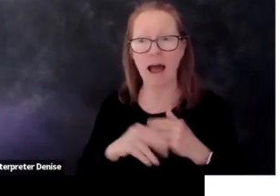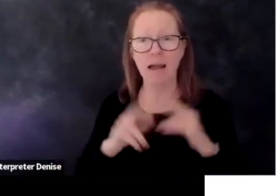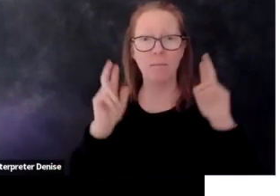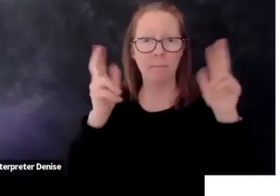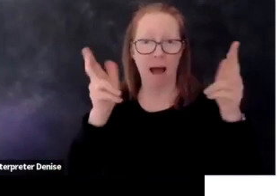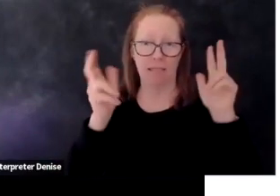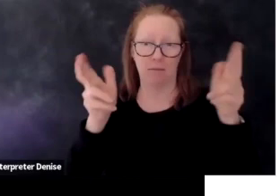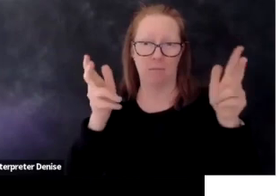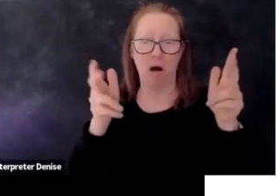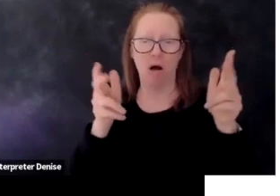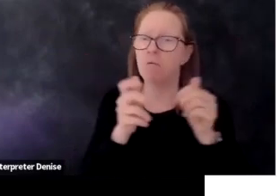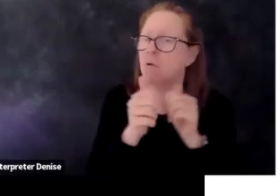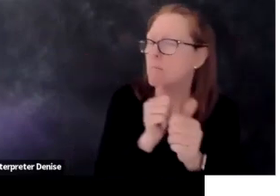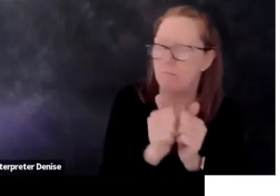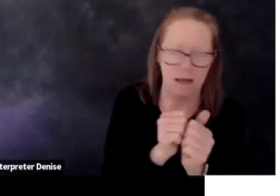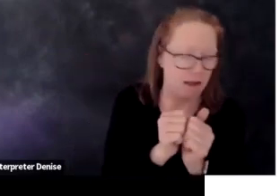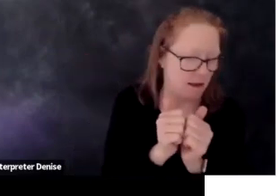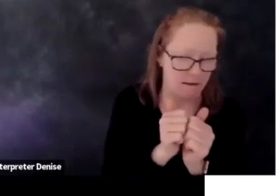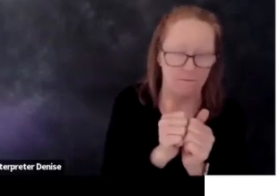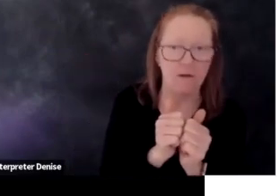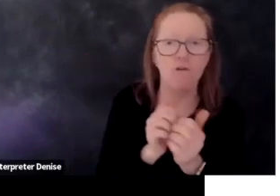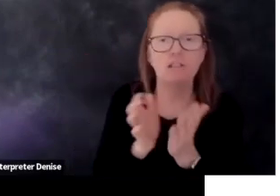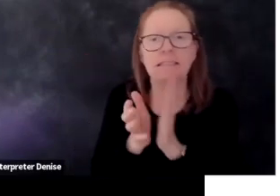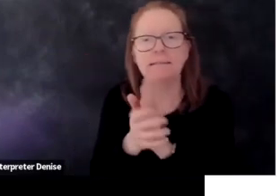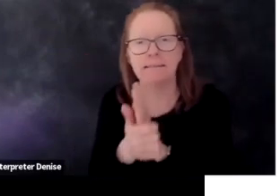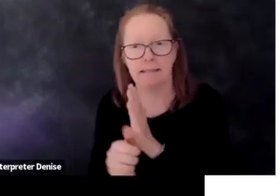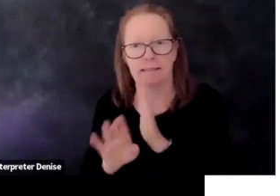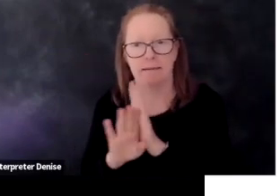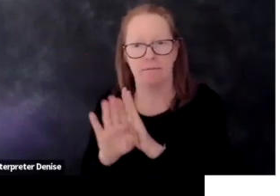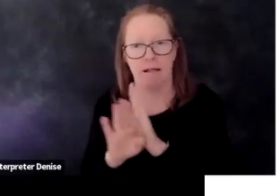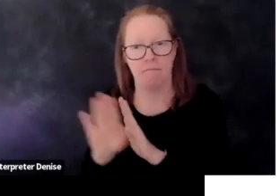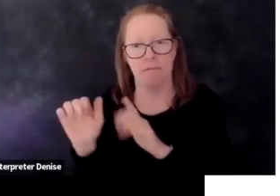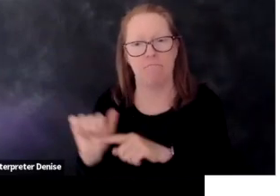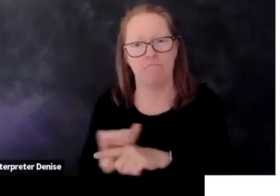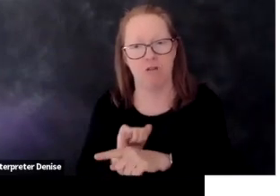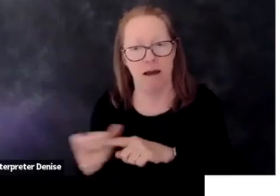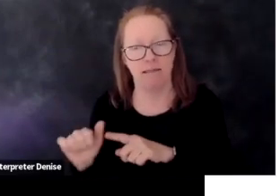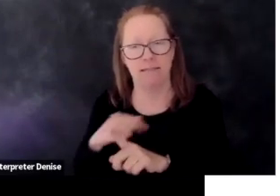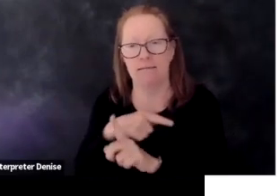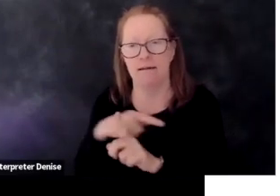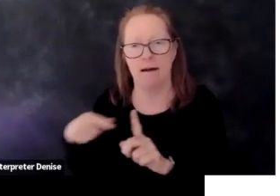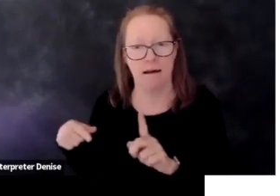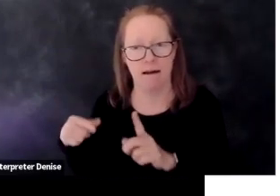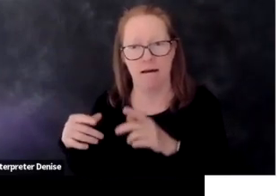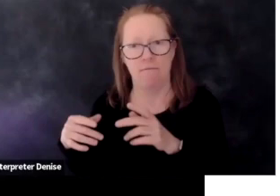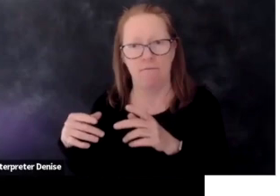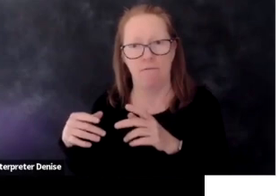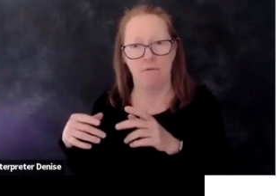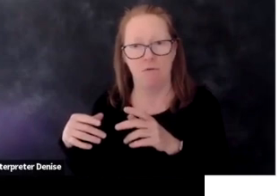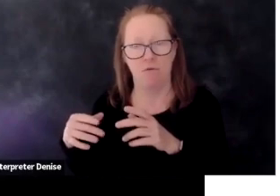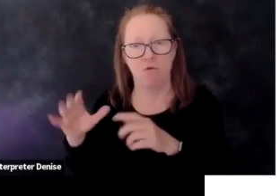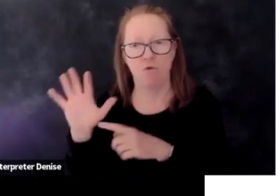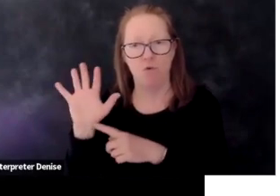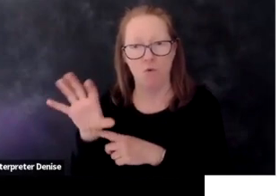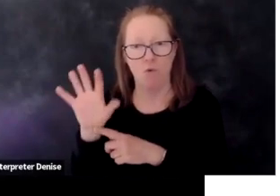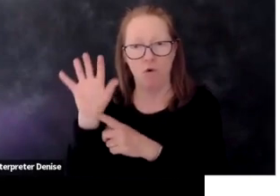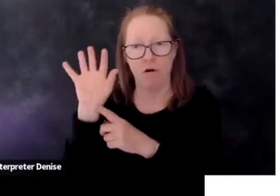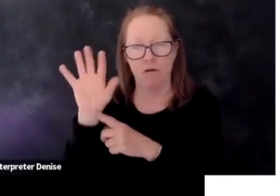basketball. It is for skill development, basketball practice, half courts, giving kids and